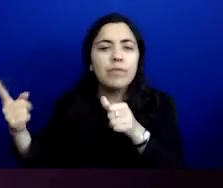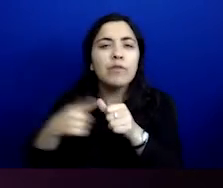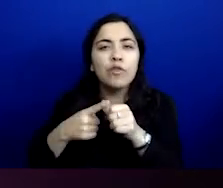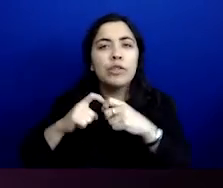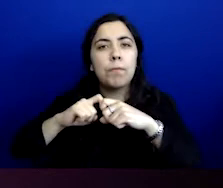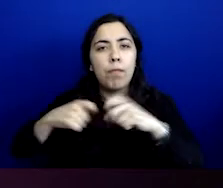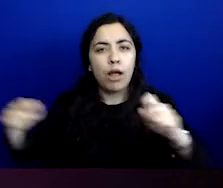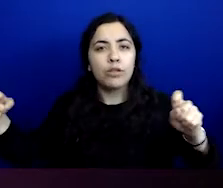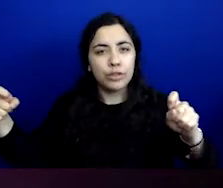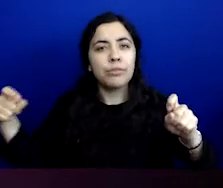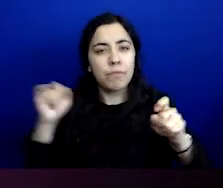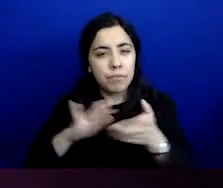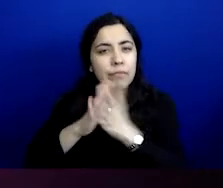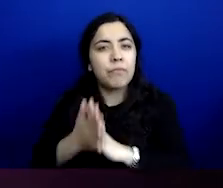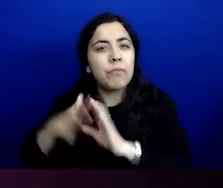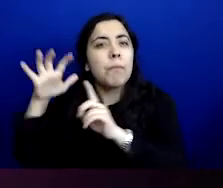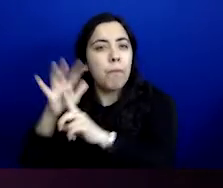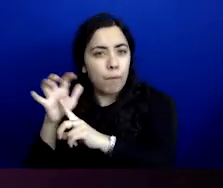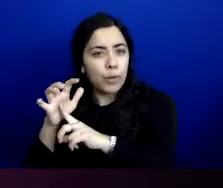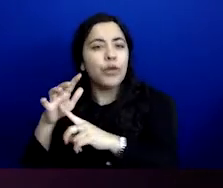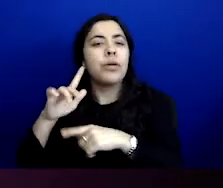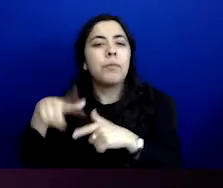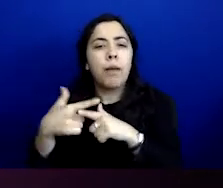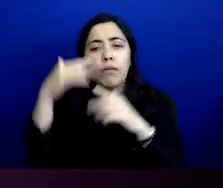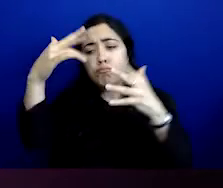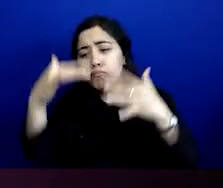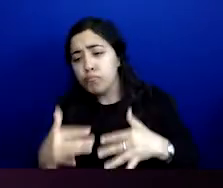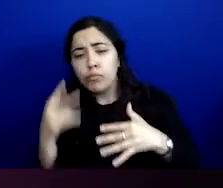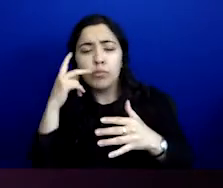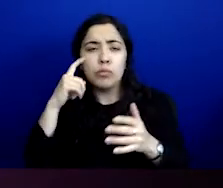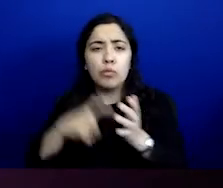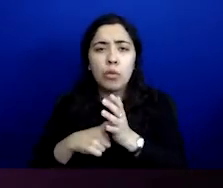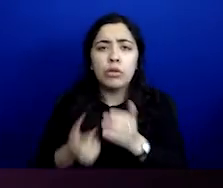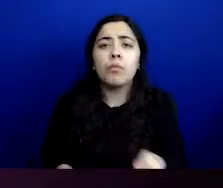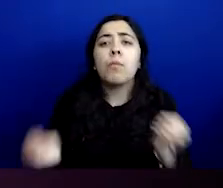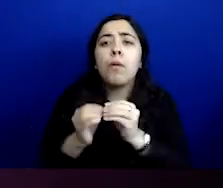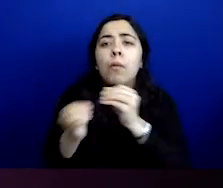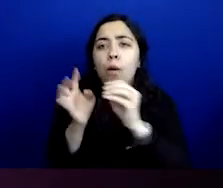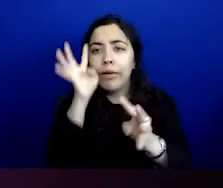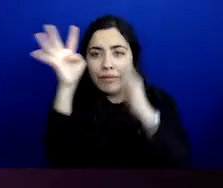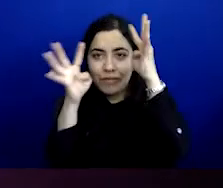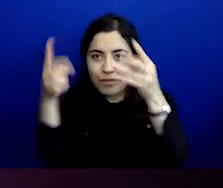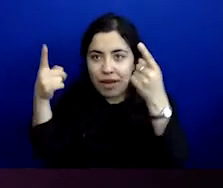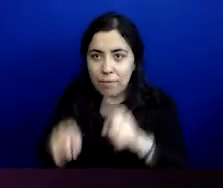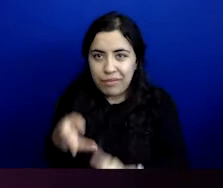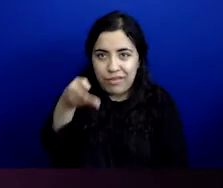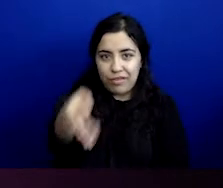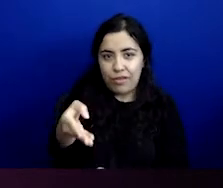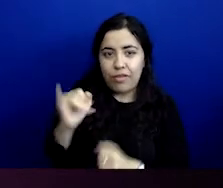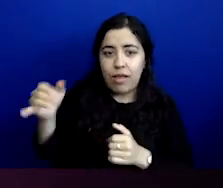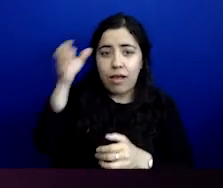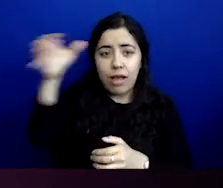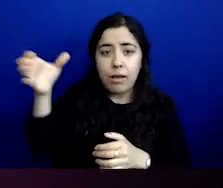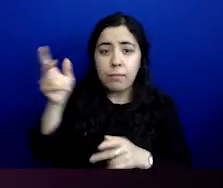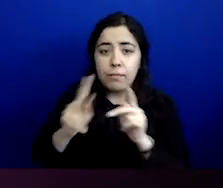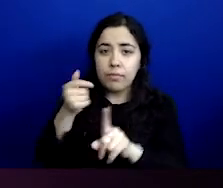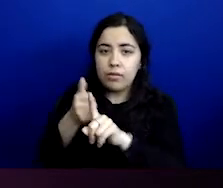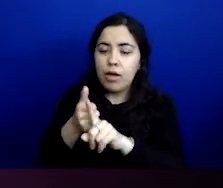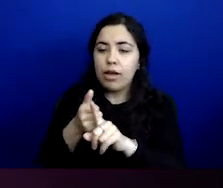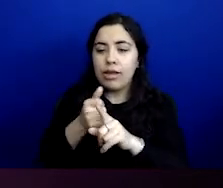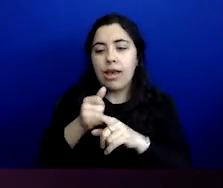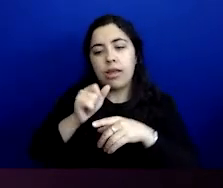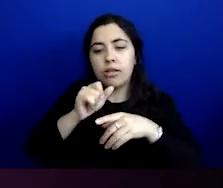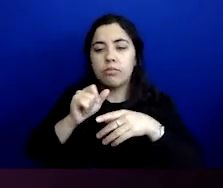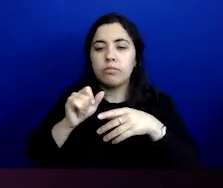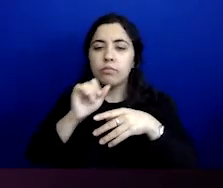blockchain, you could say, that became popular. But since then, we've seen much more innovation happening there. The idea of being able to actually run code on